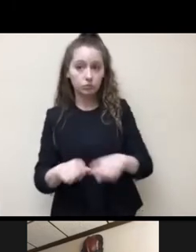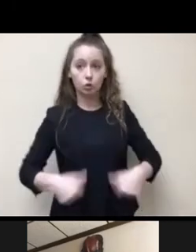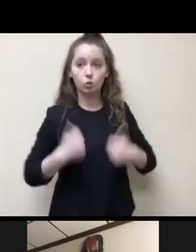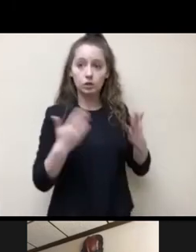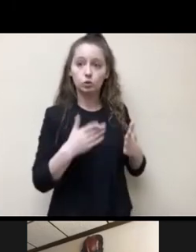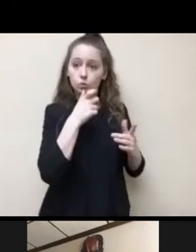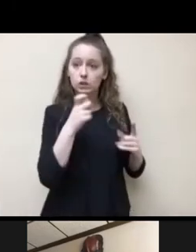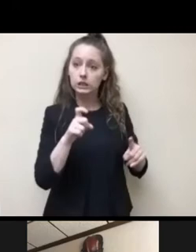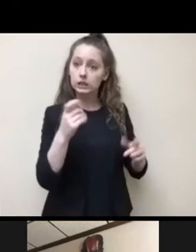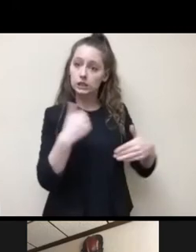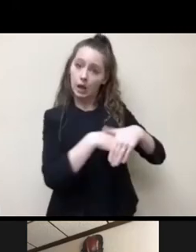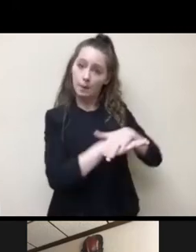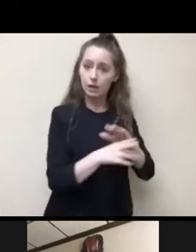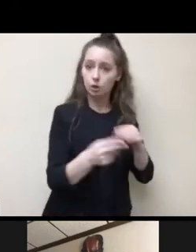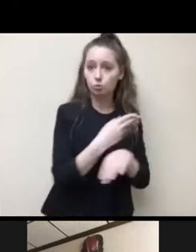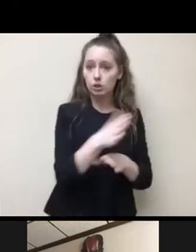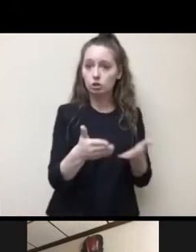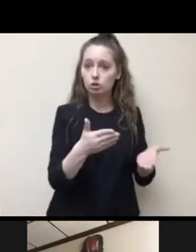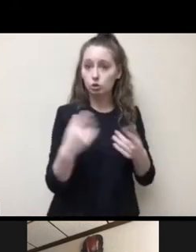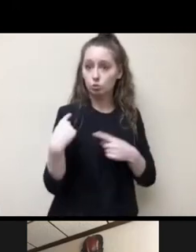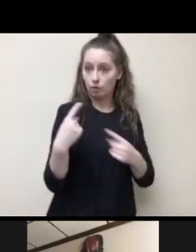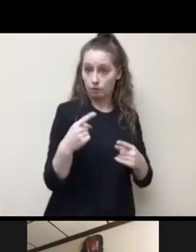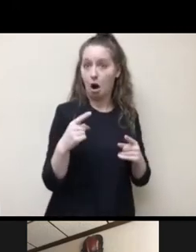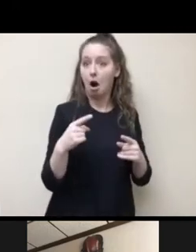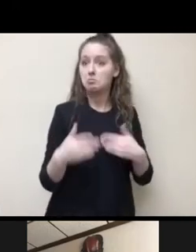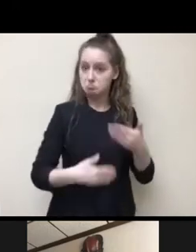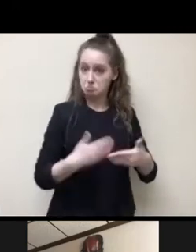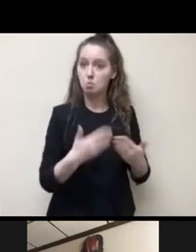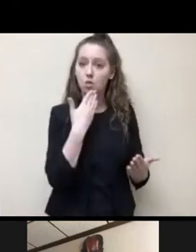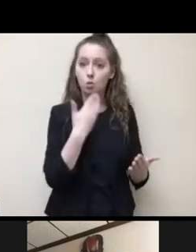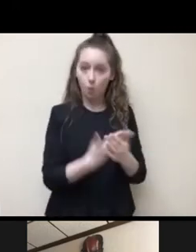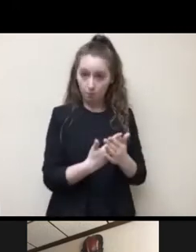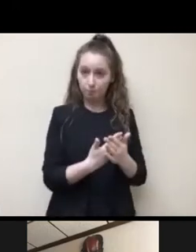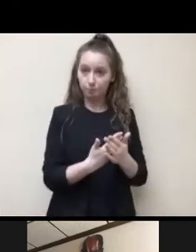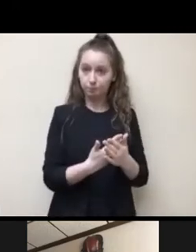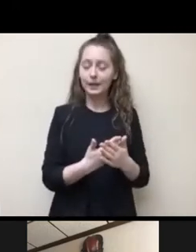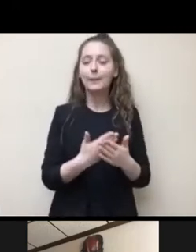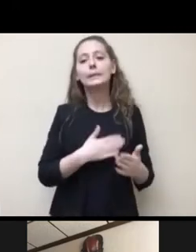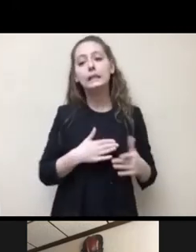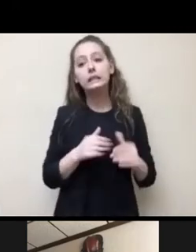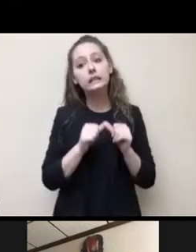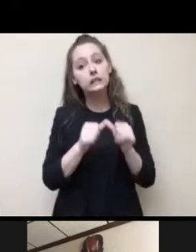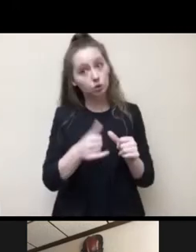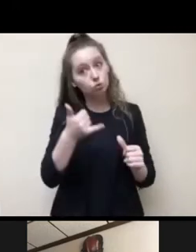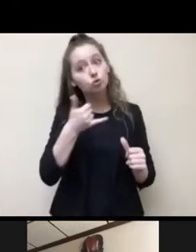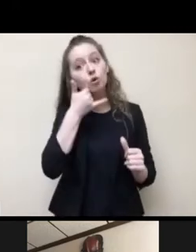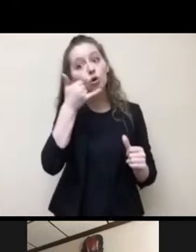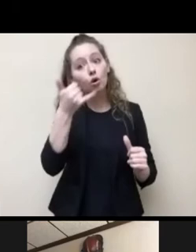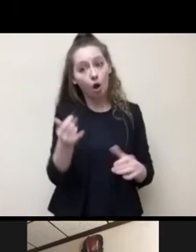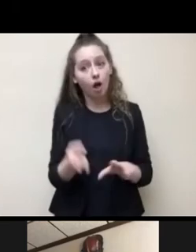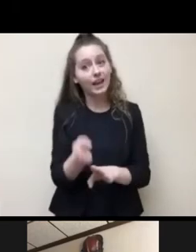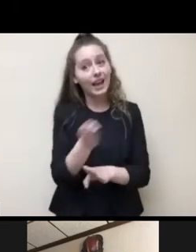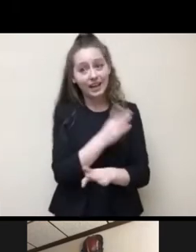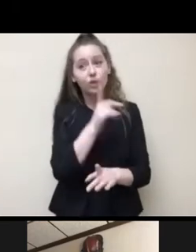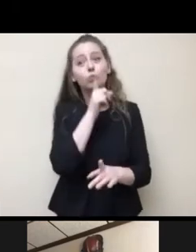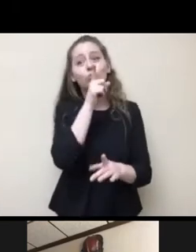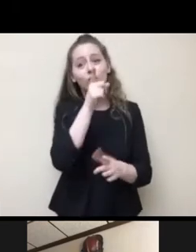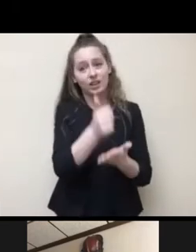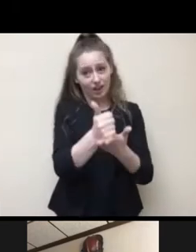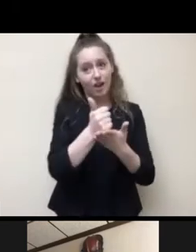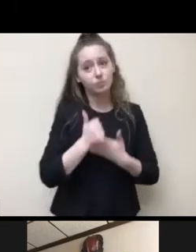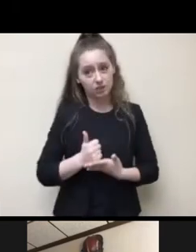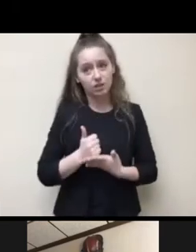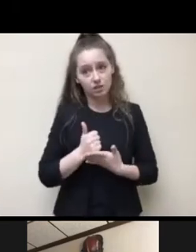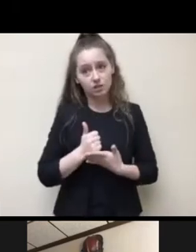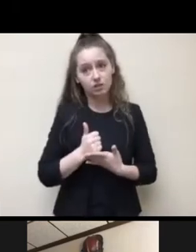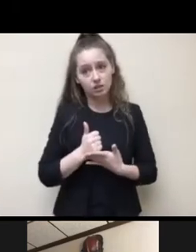services. So far it's gone really well. Please continue to call ahead. It really helps us. If you don't have